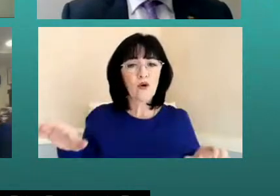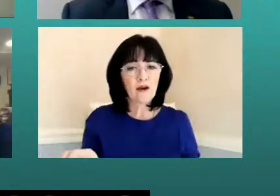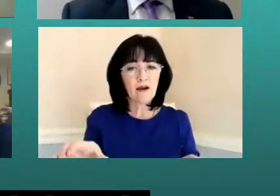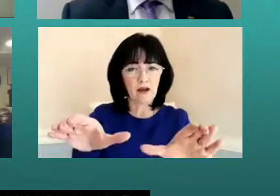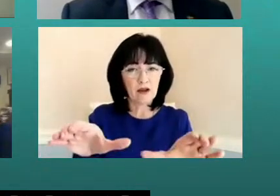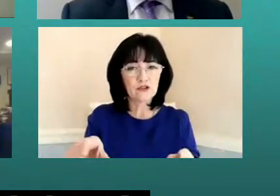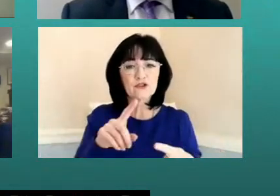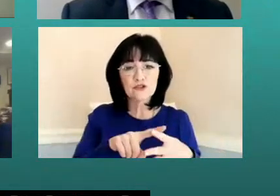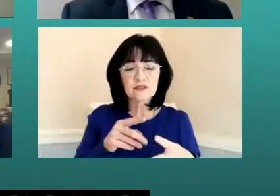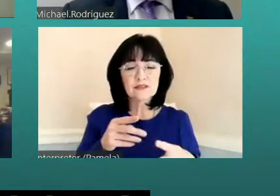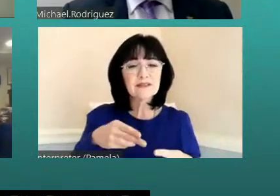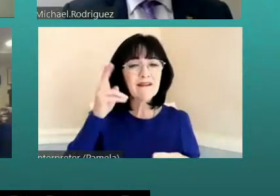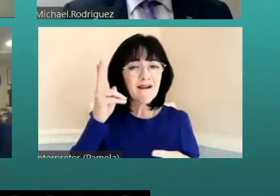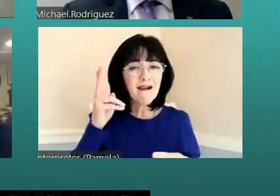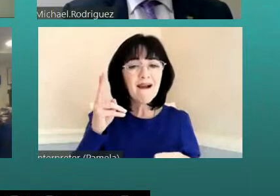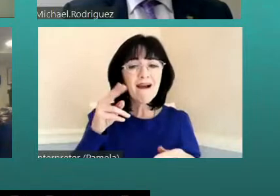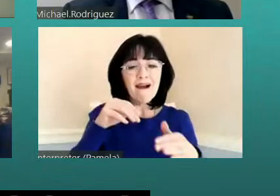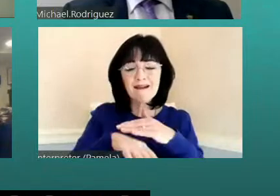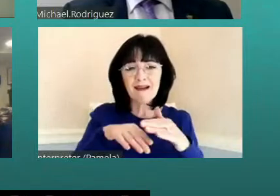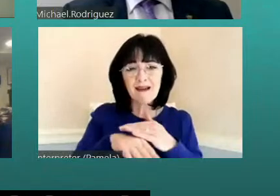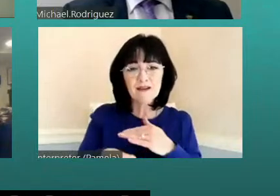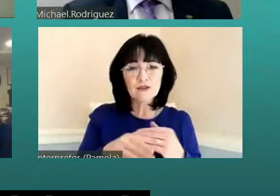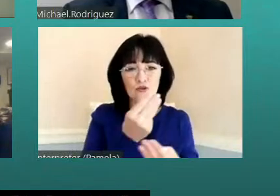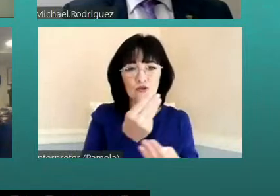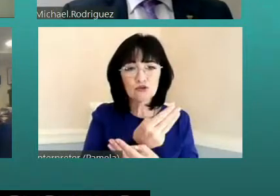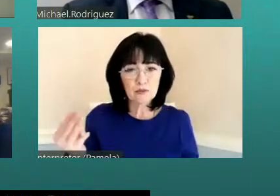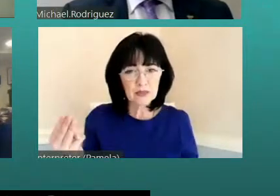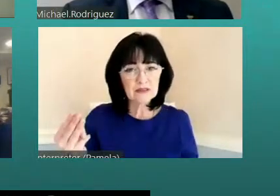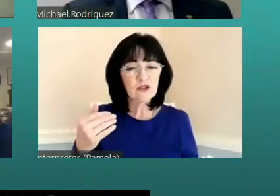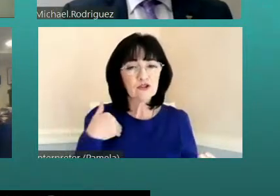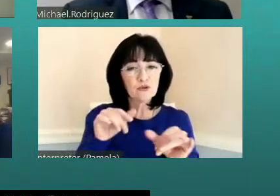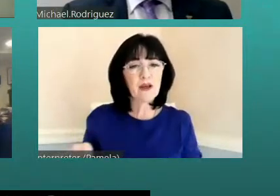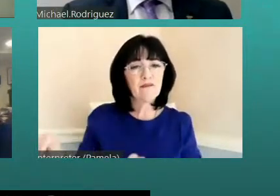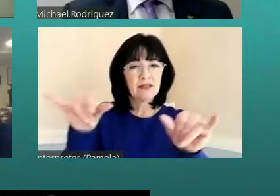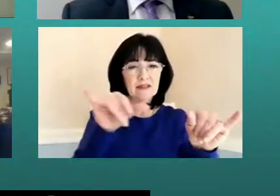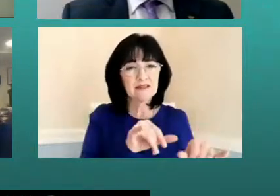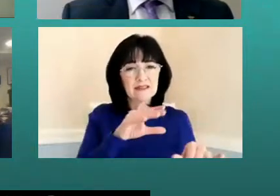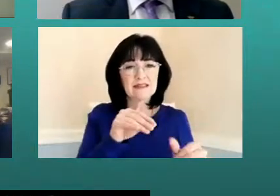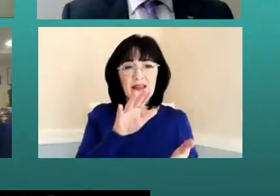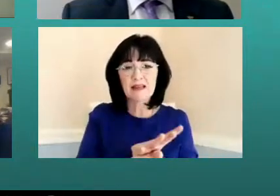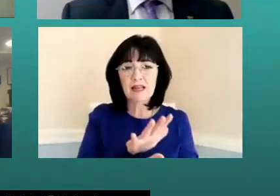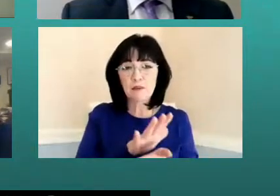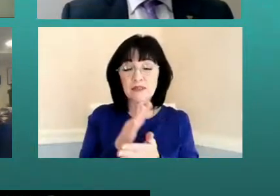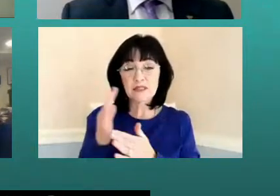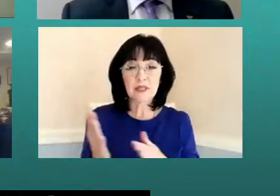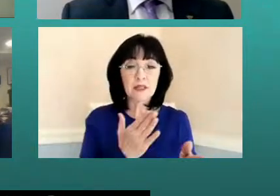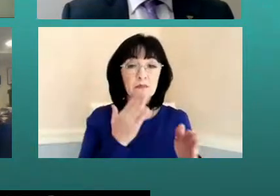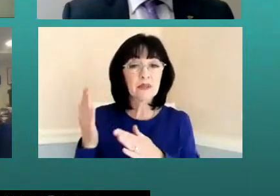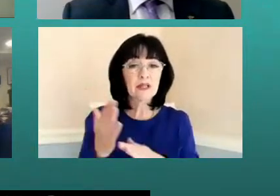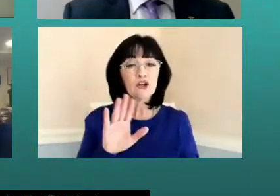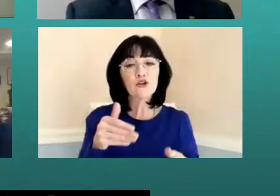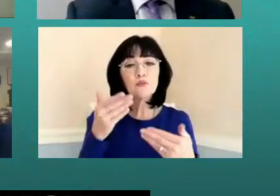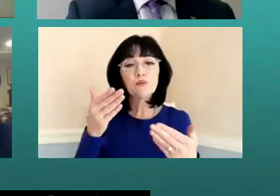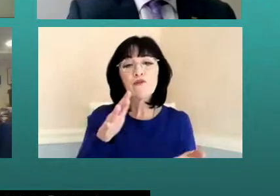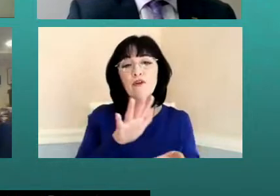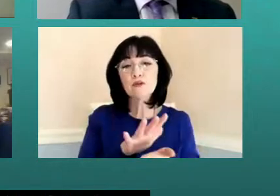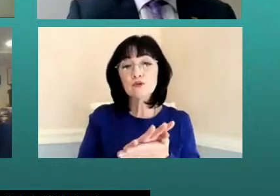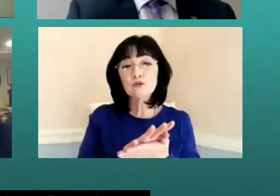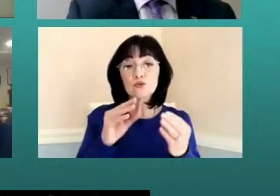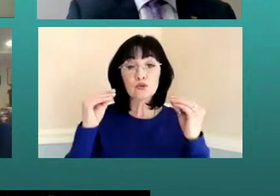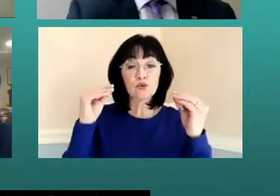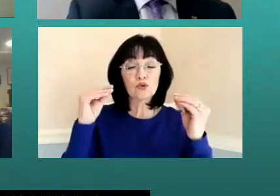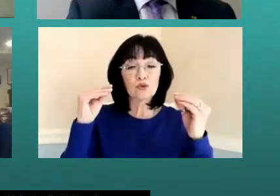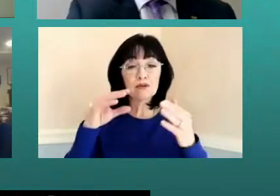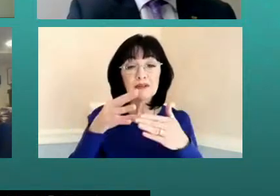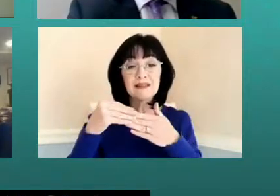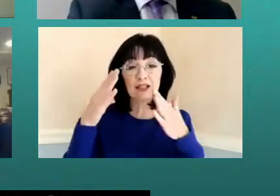instructional materials to bring coherence and consistency to instructional vision and academic planning. Provide school leaders and teachers with professional